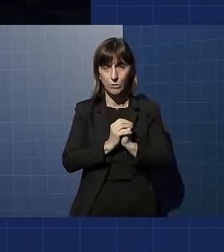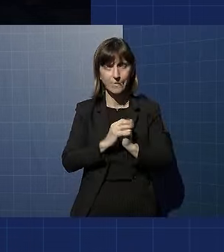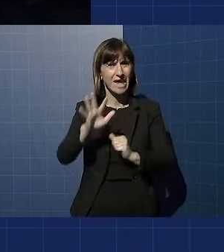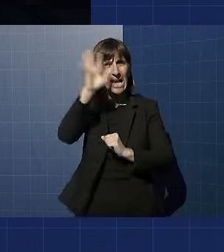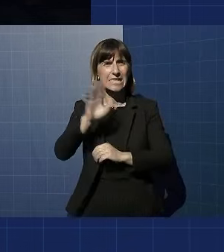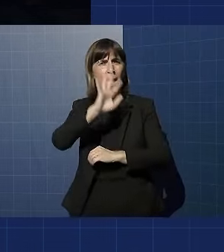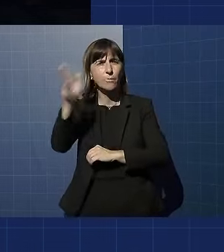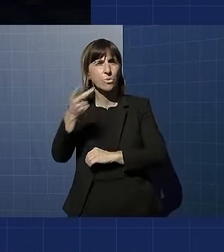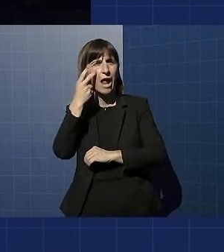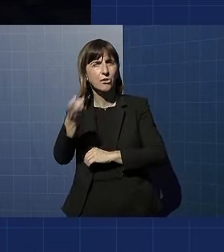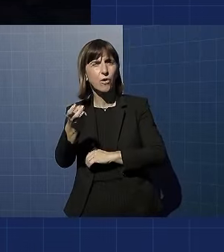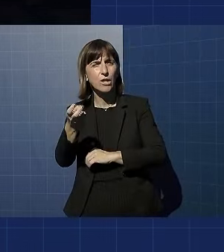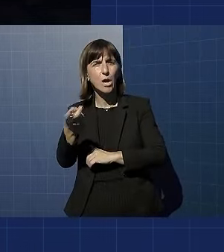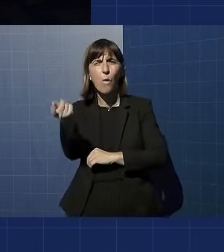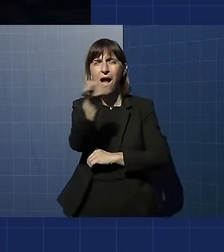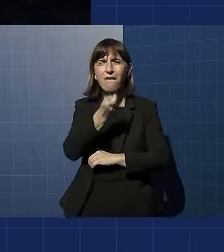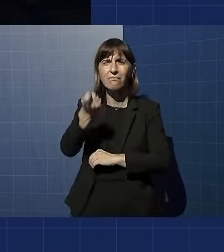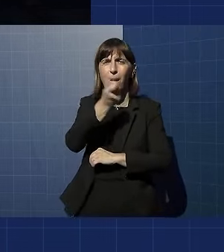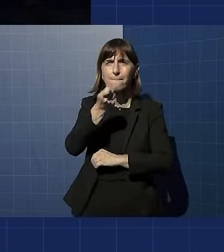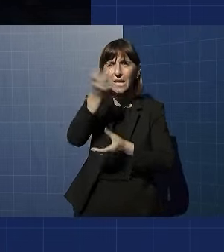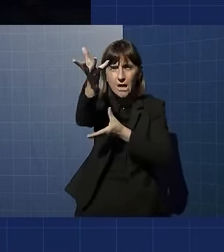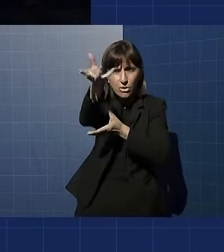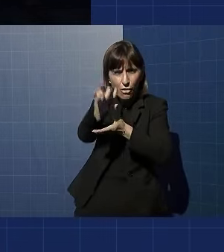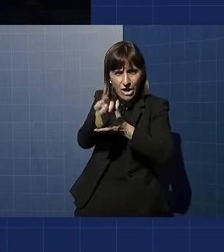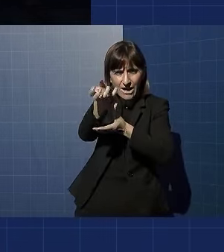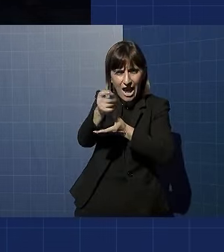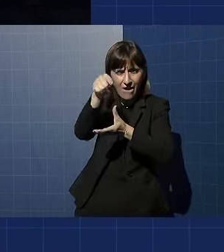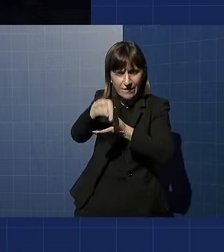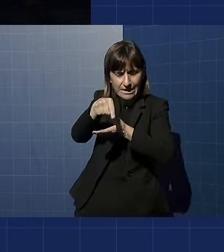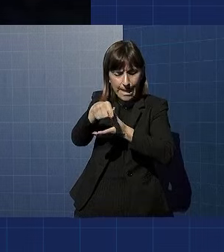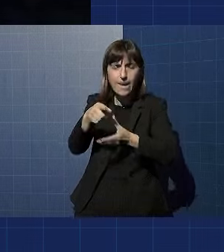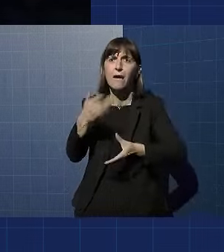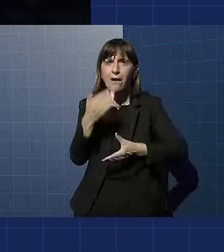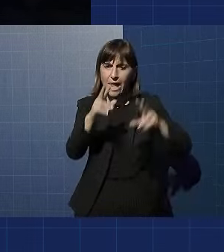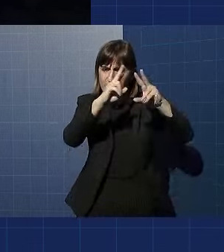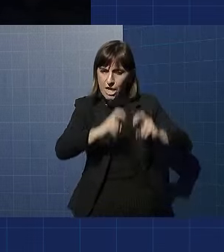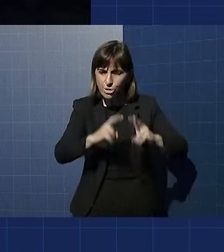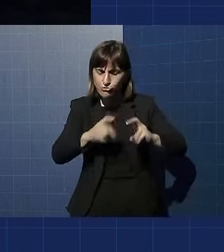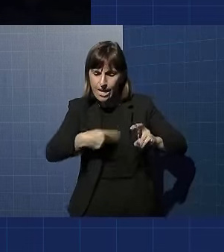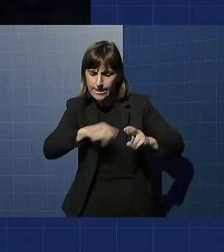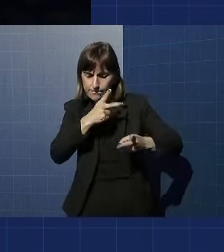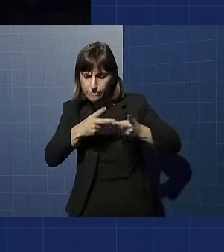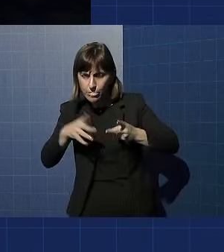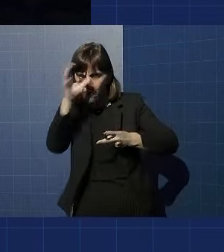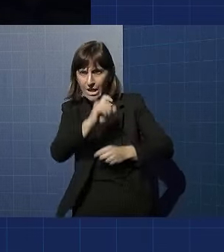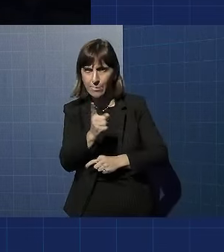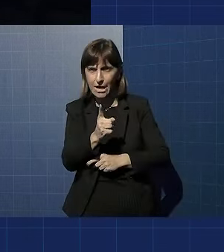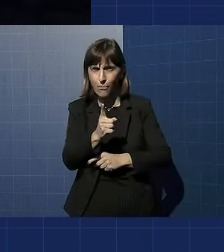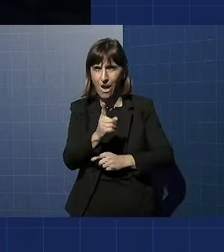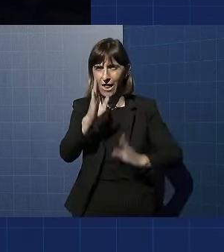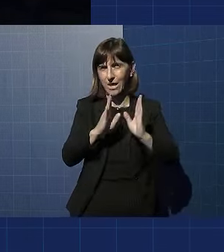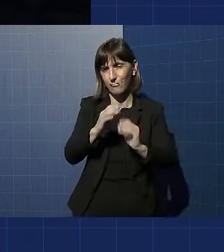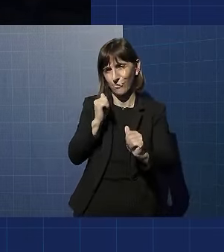try to understand is how, this is very different from what I just discussed, but a tumor, for example, how the metastasis